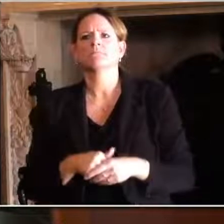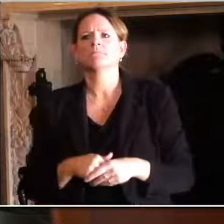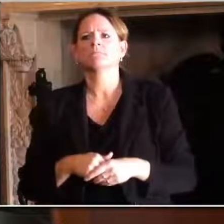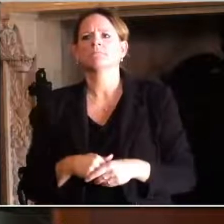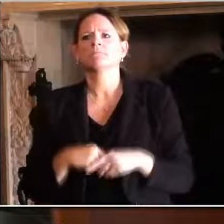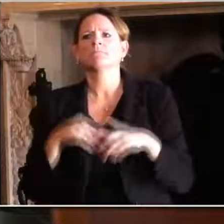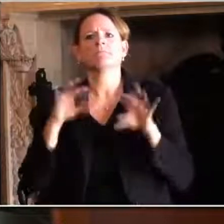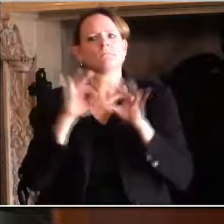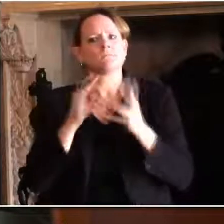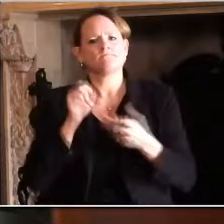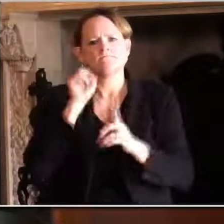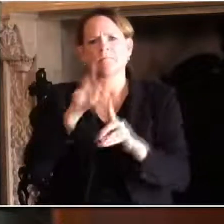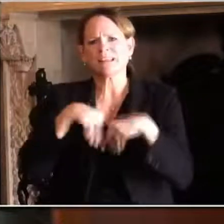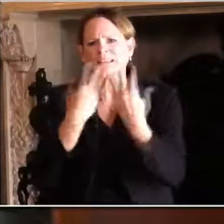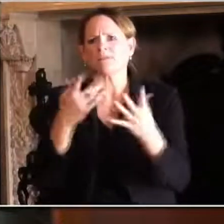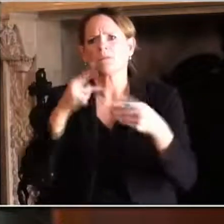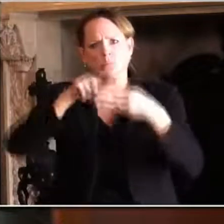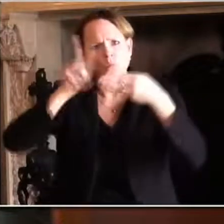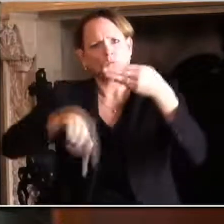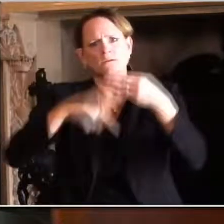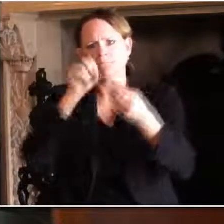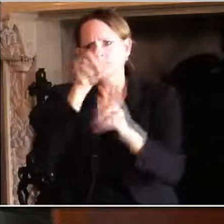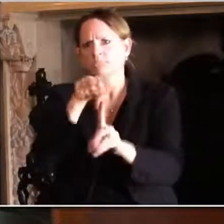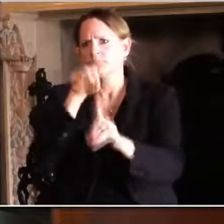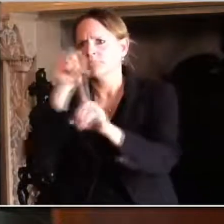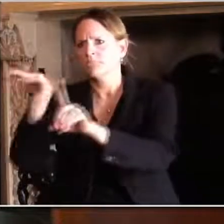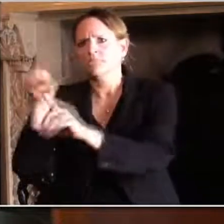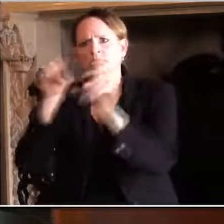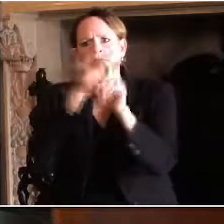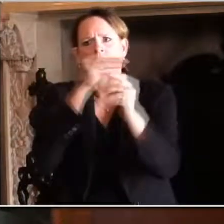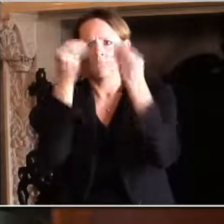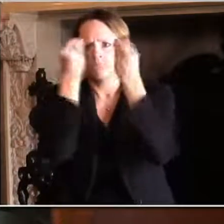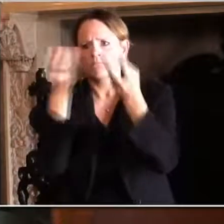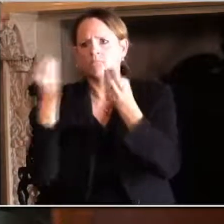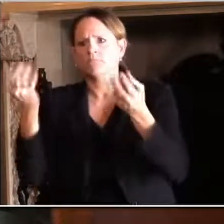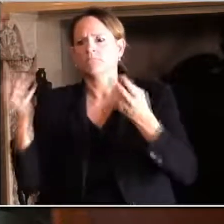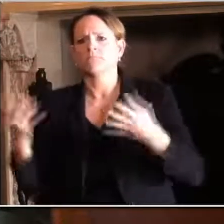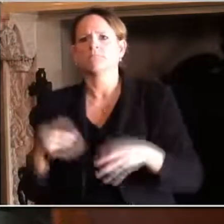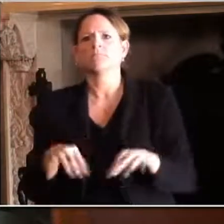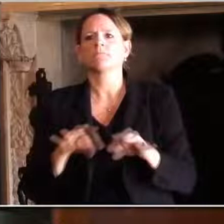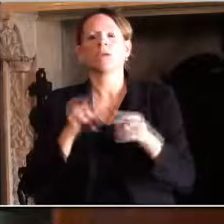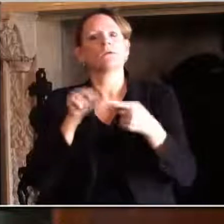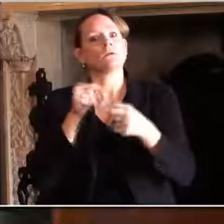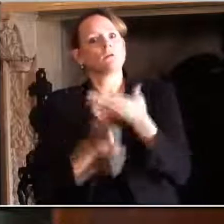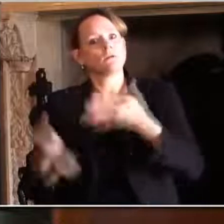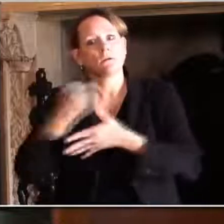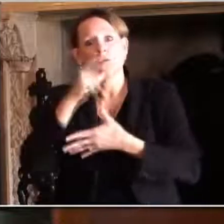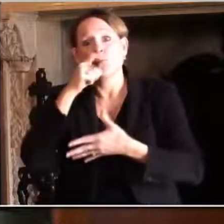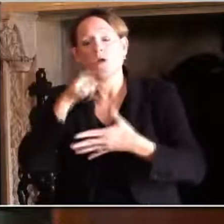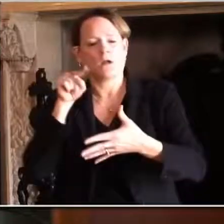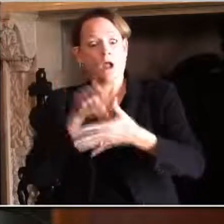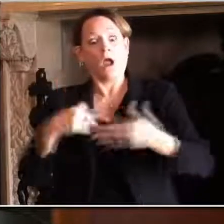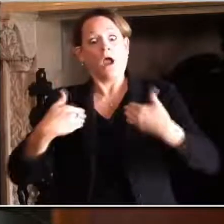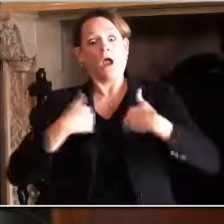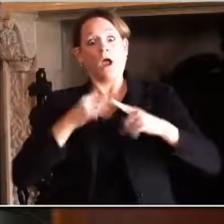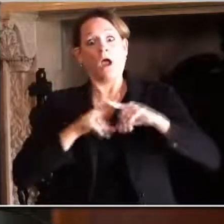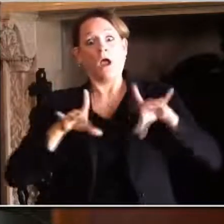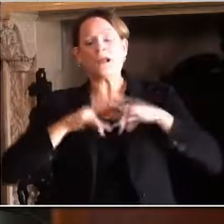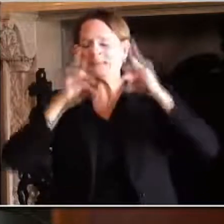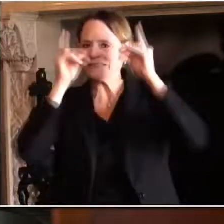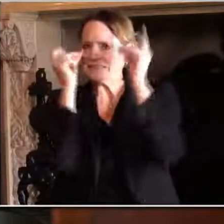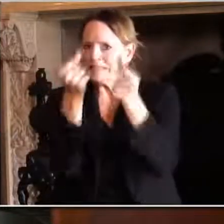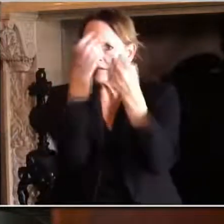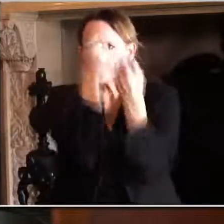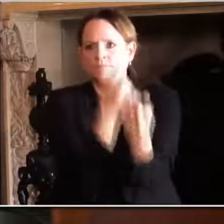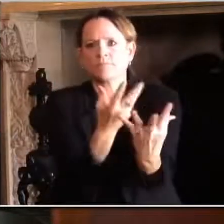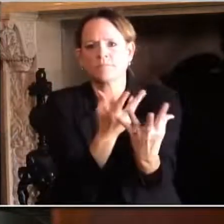promptly, but they have understandably prioritized those positive cases from a workload perspective so that we are doing what we need